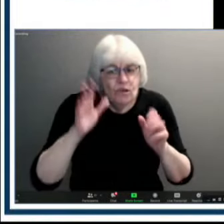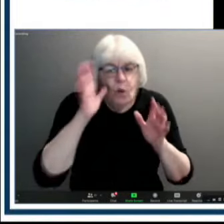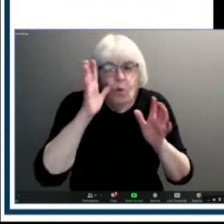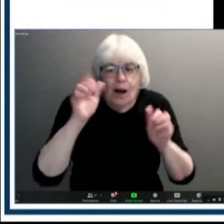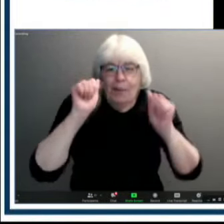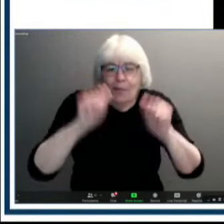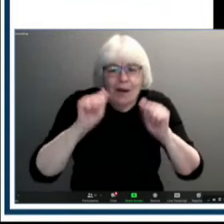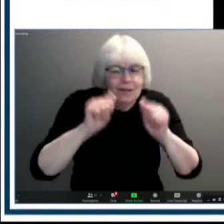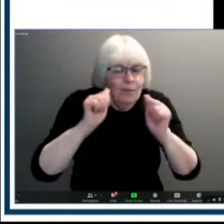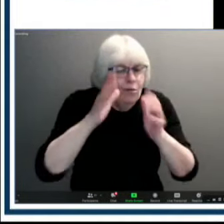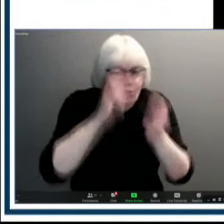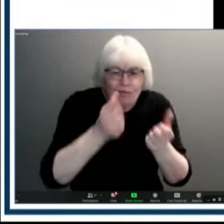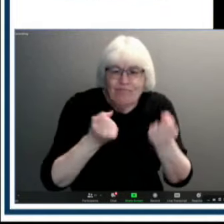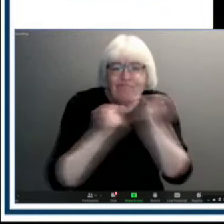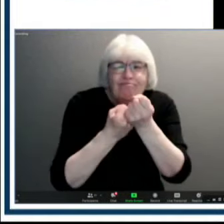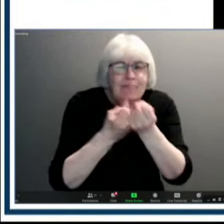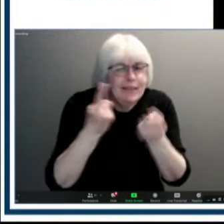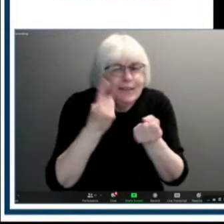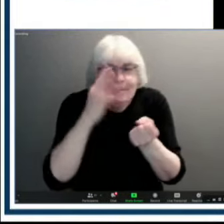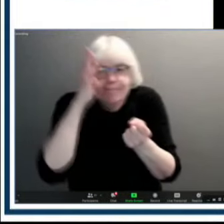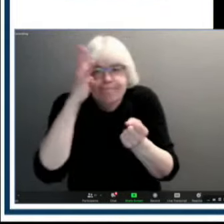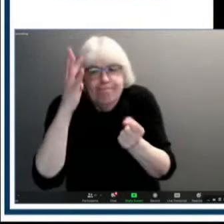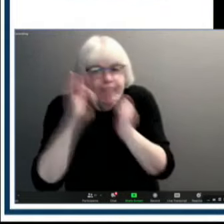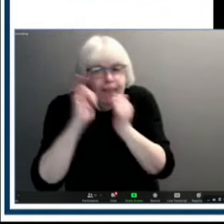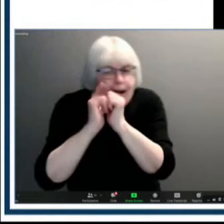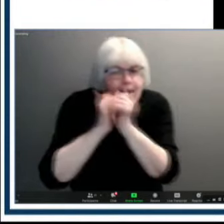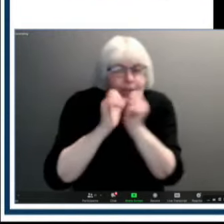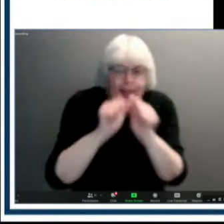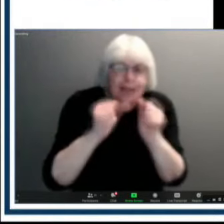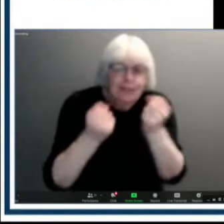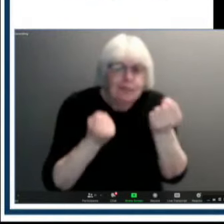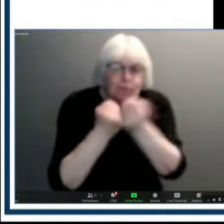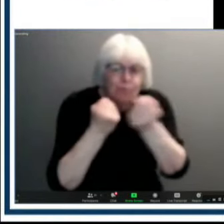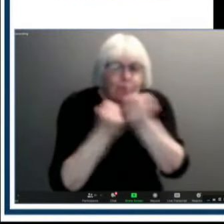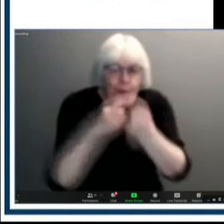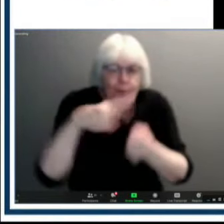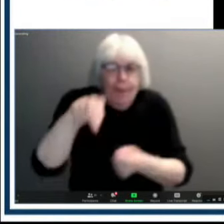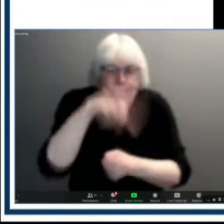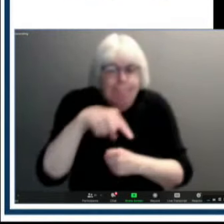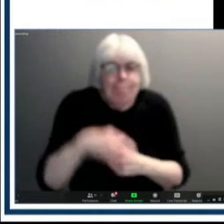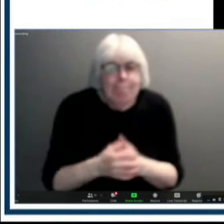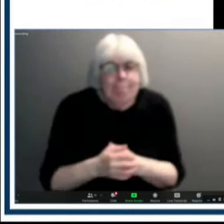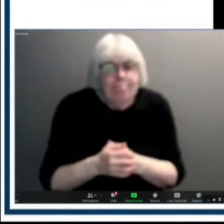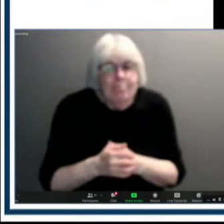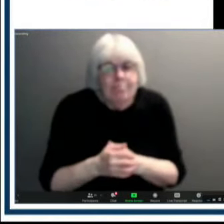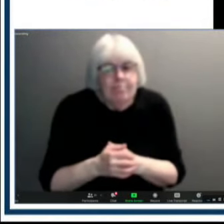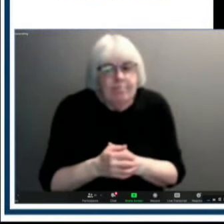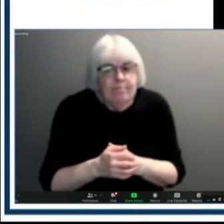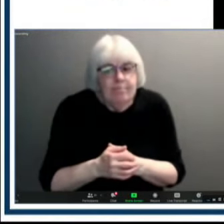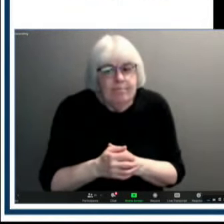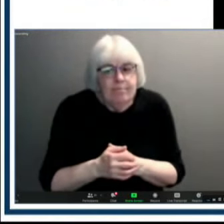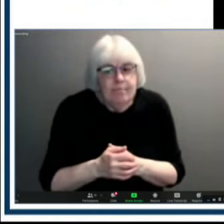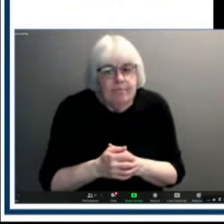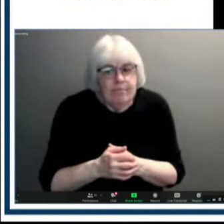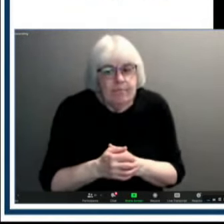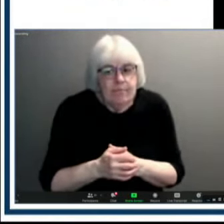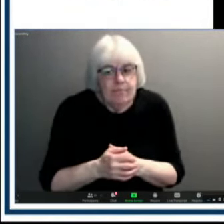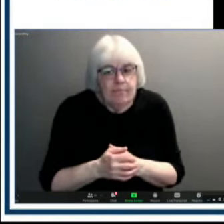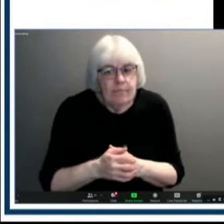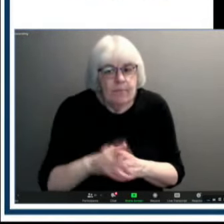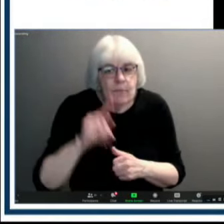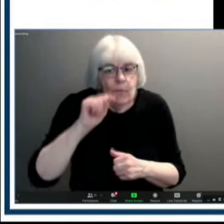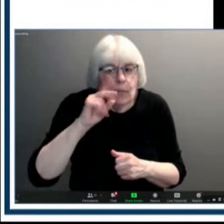Okay, next we'll go to Chelsea Gould with Truro News. Go ahead, Chelsea. Hello, thank you. Sort of to follow up on Tim's